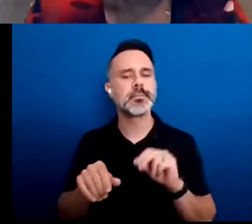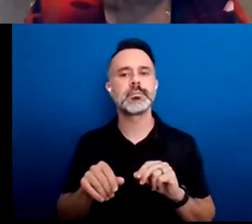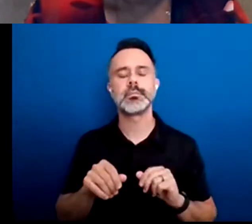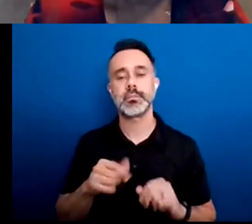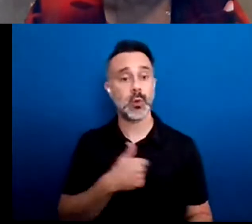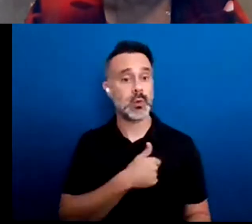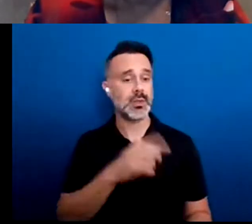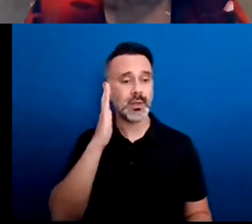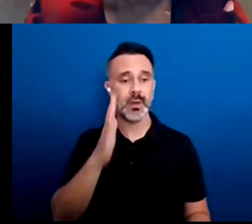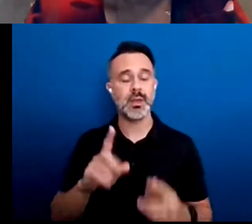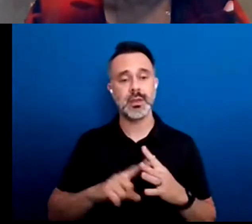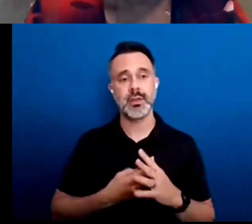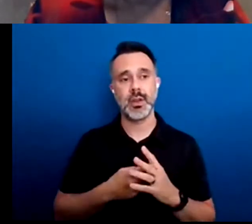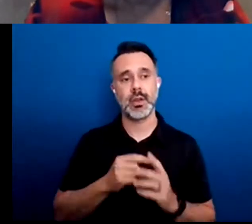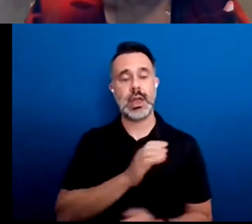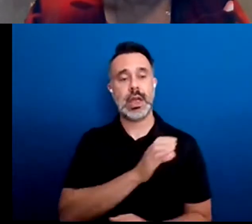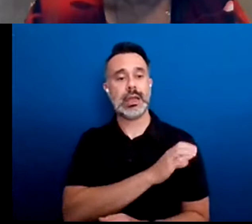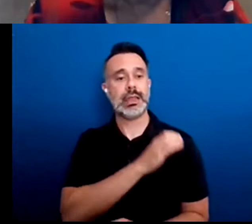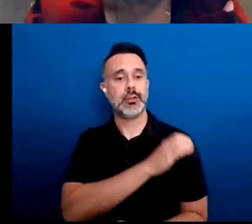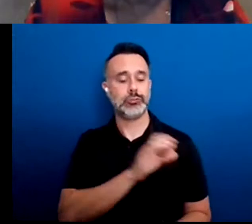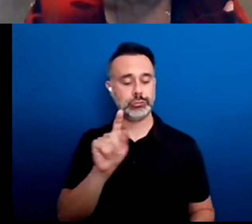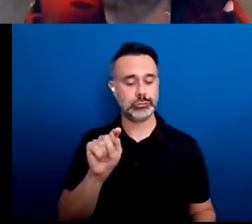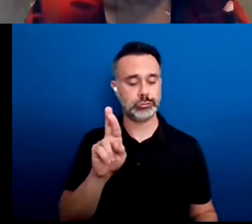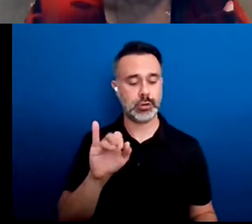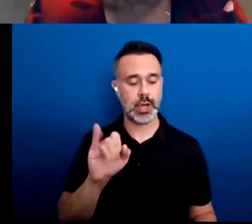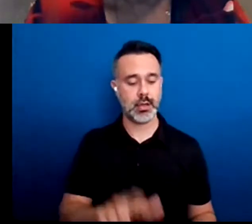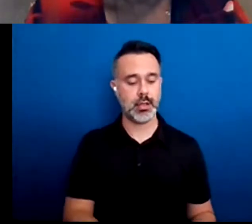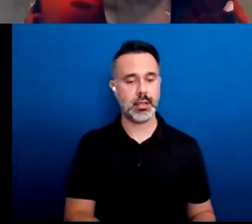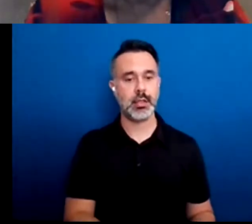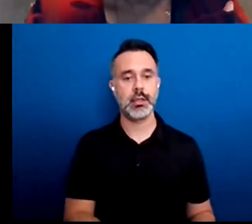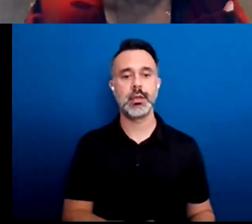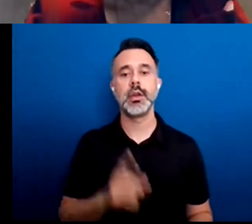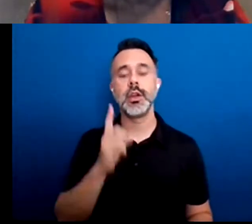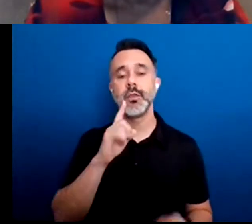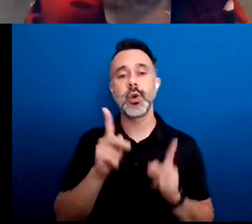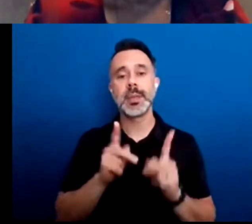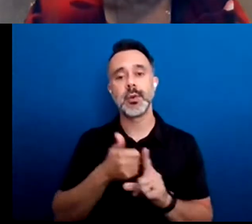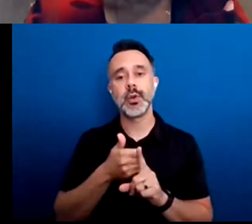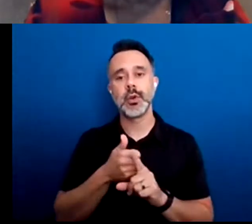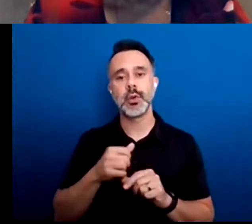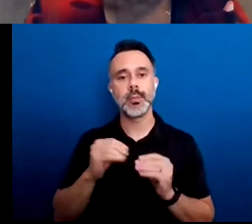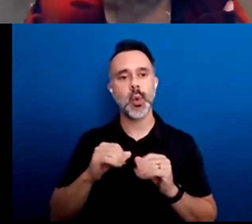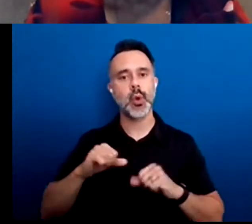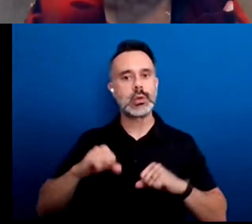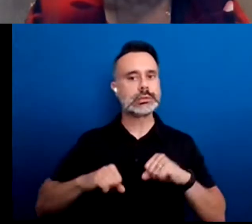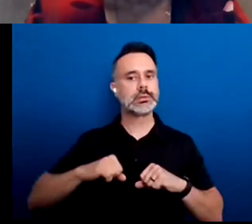a clinical trial for those people who are vaccine hesitant, to